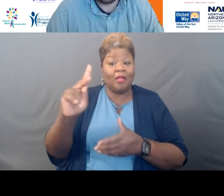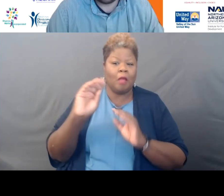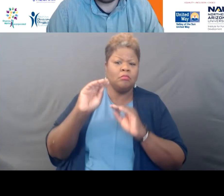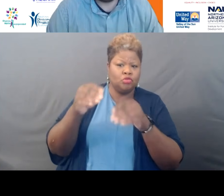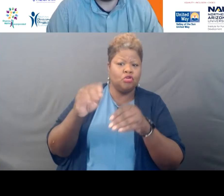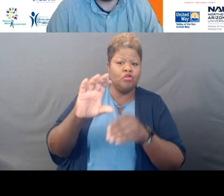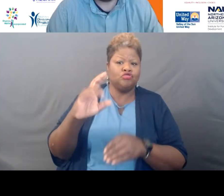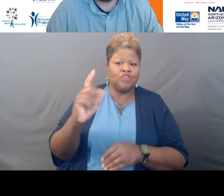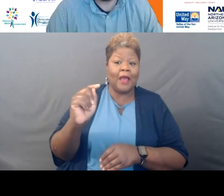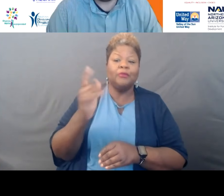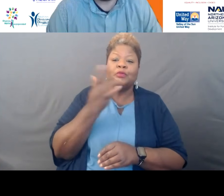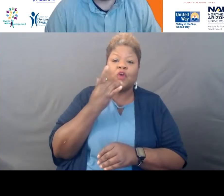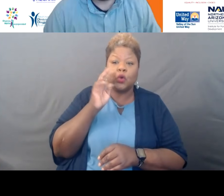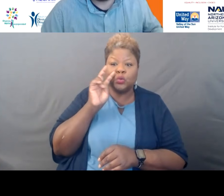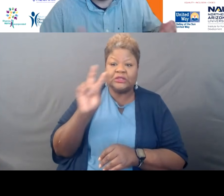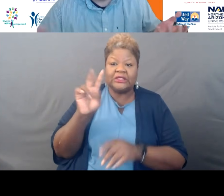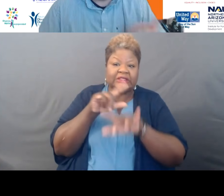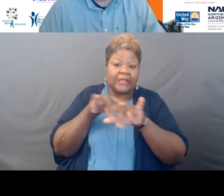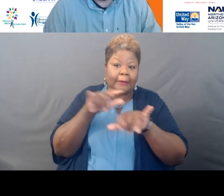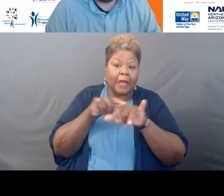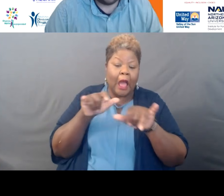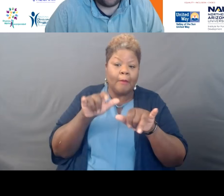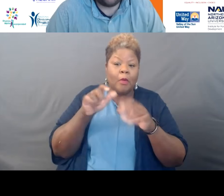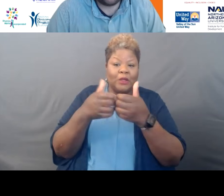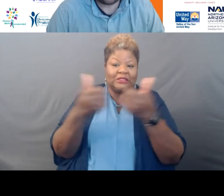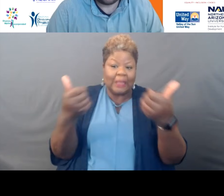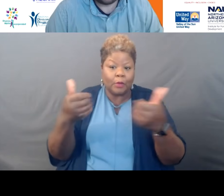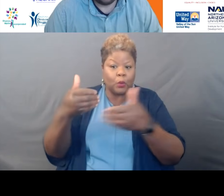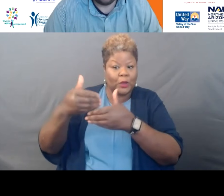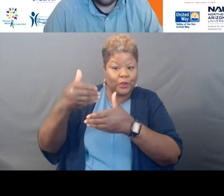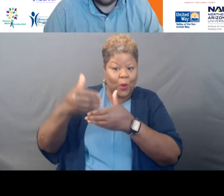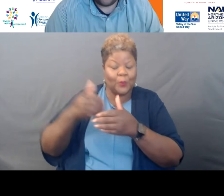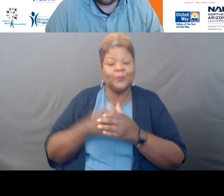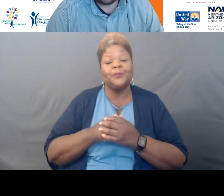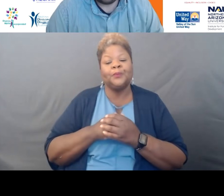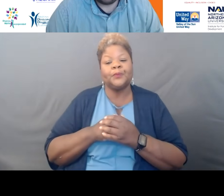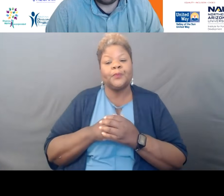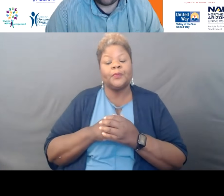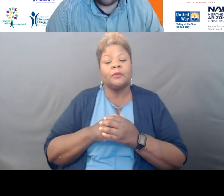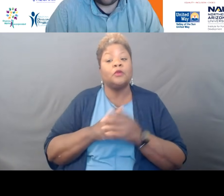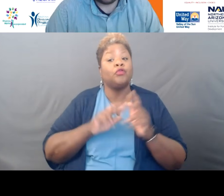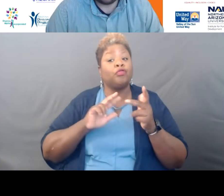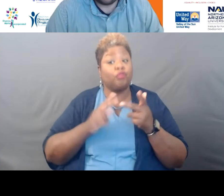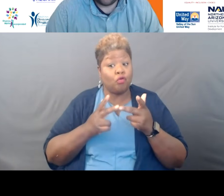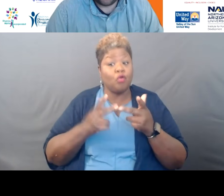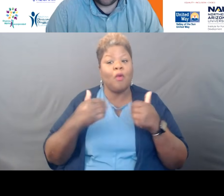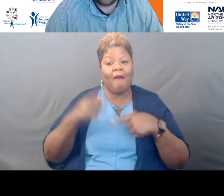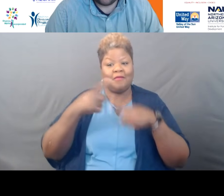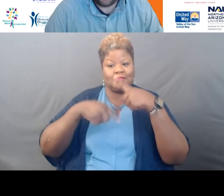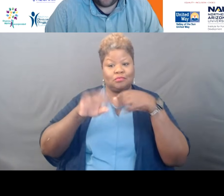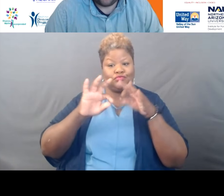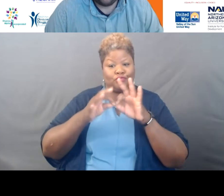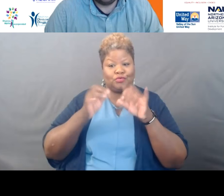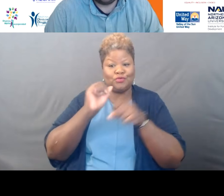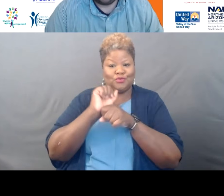chat. That's if you prefer to see your captions on a separate window. The next thing to note is we have ASL interpreters working